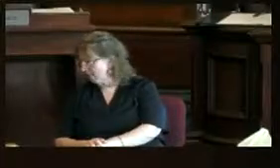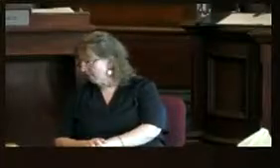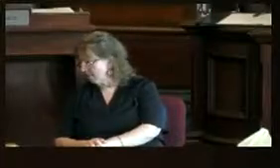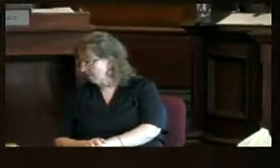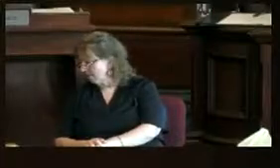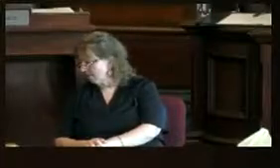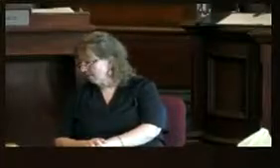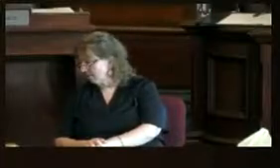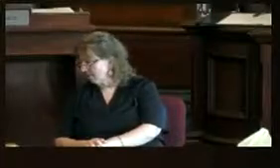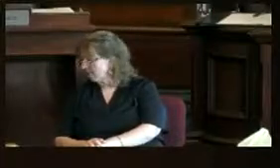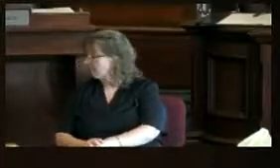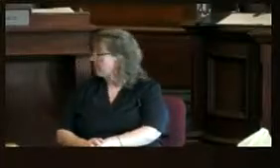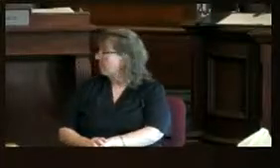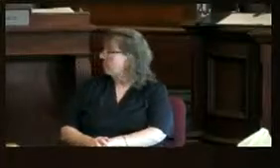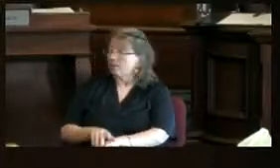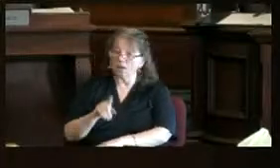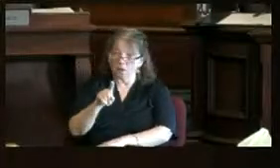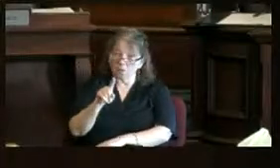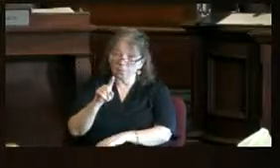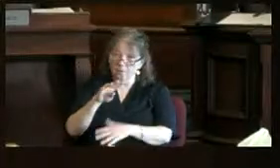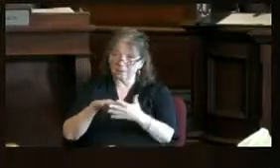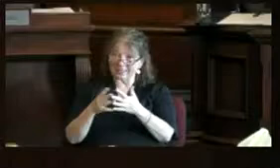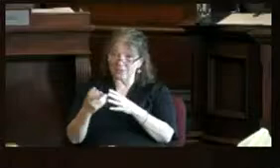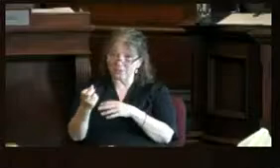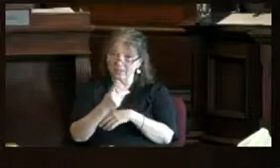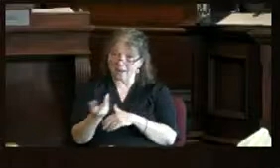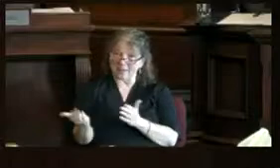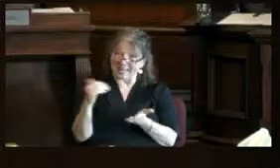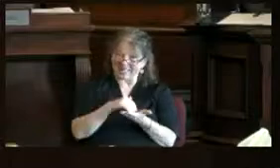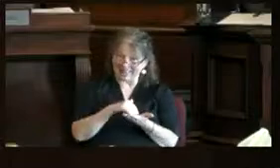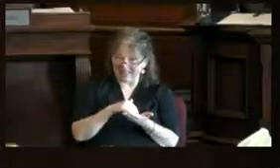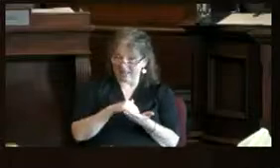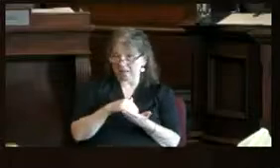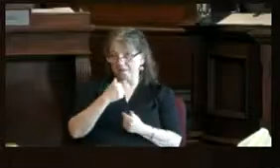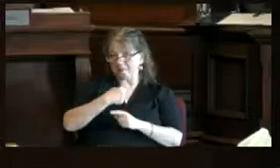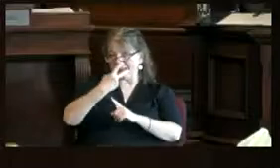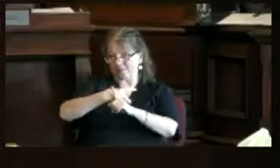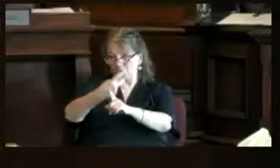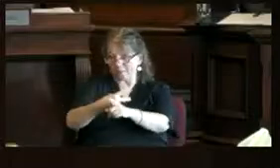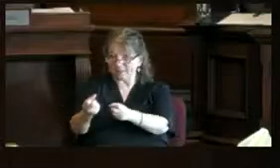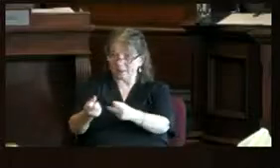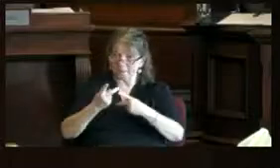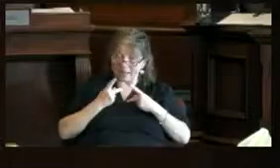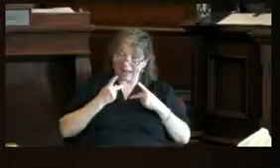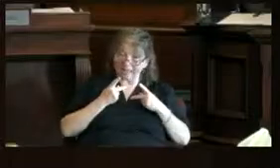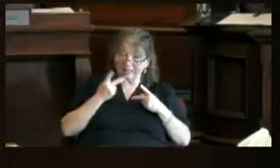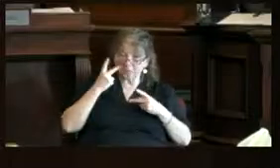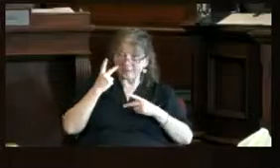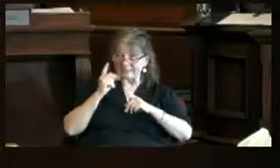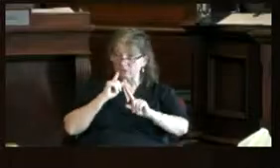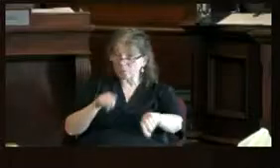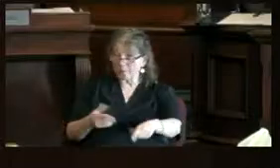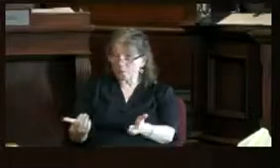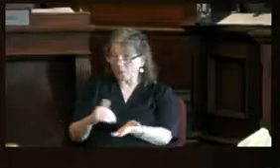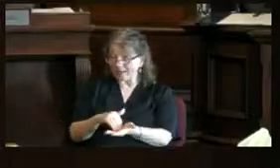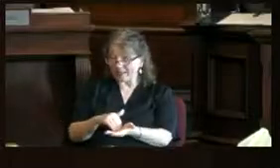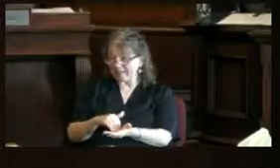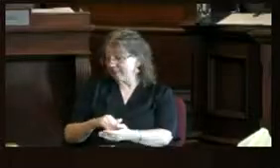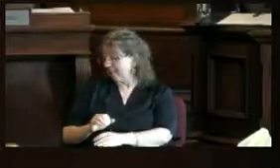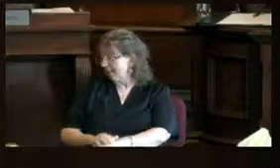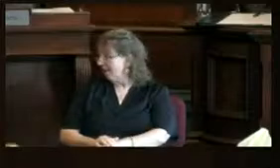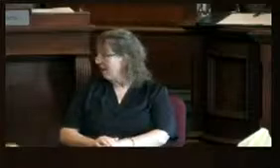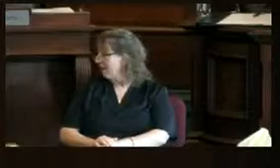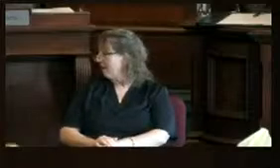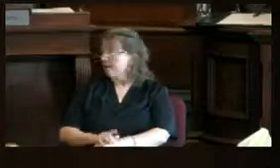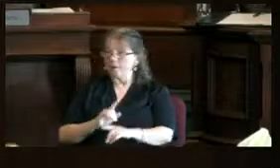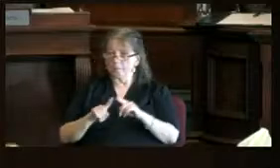We're going to look at seeing if we can reschedule you guys pretty much every other month to come back in. But I'm also going to work with